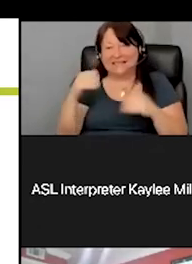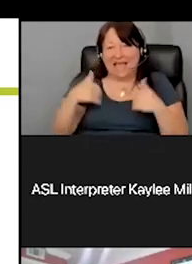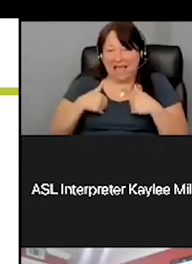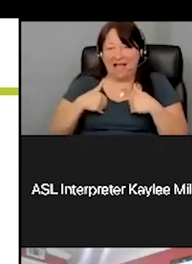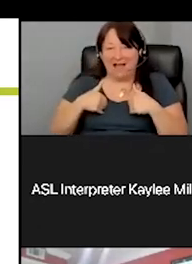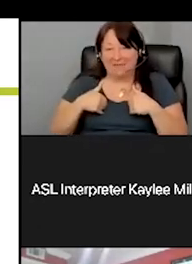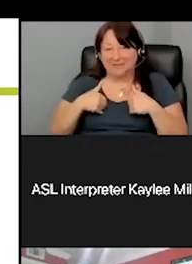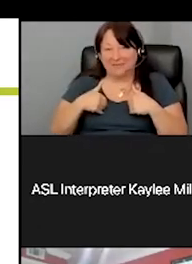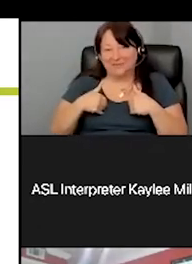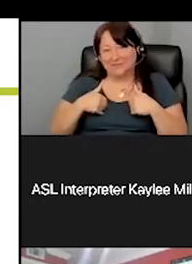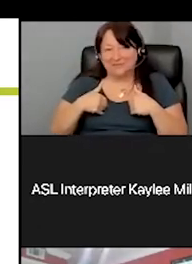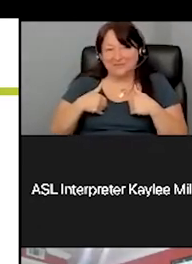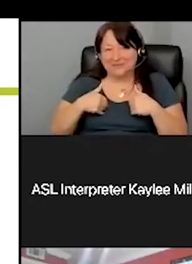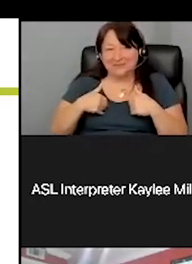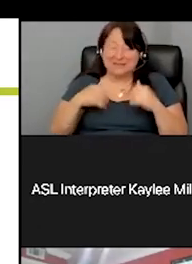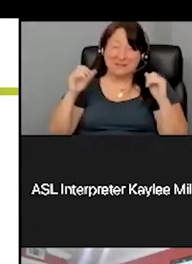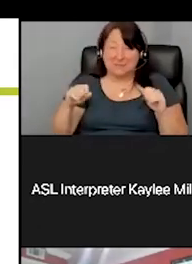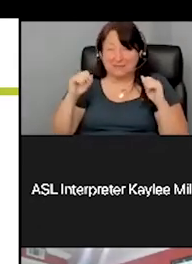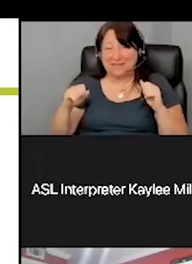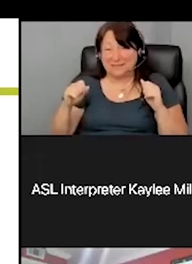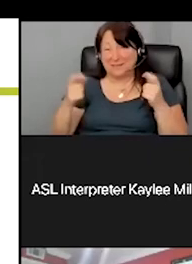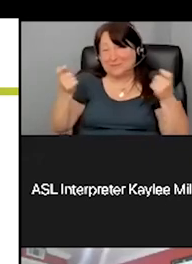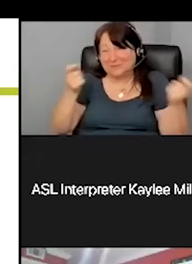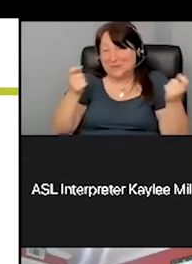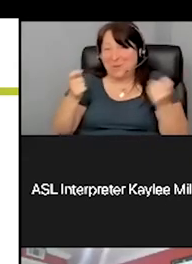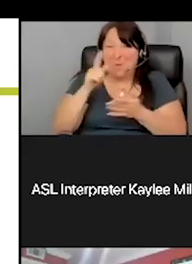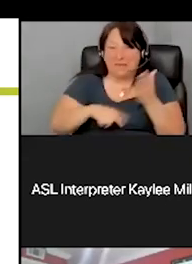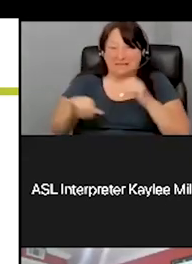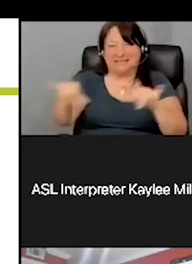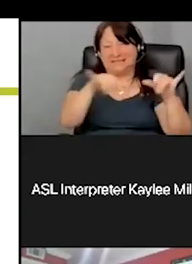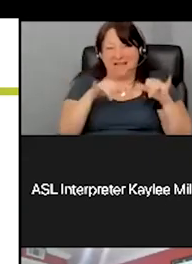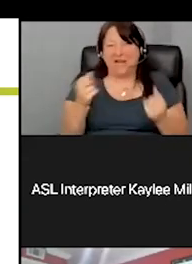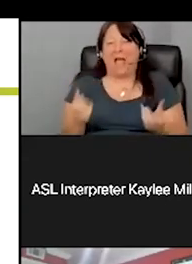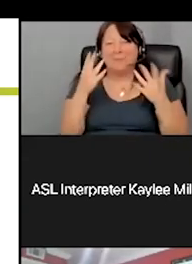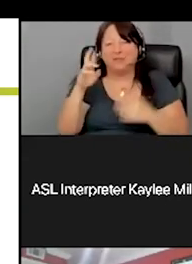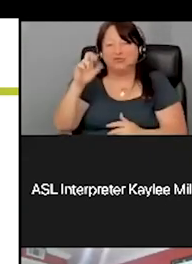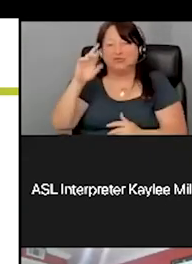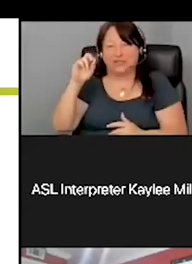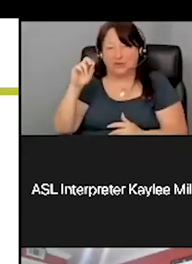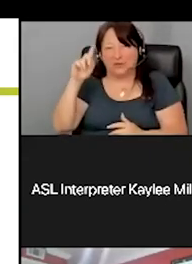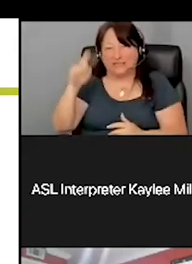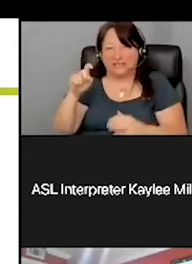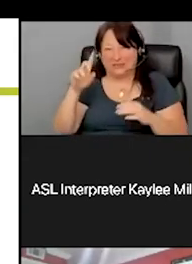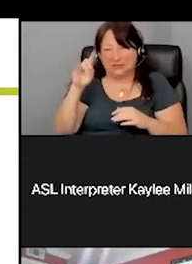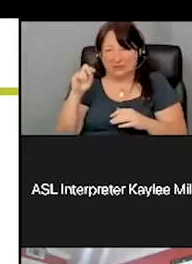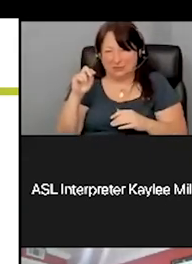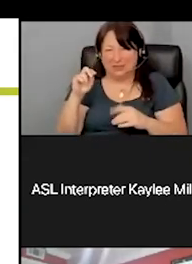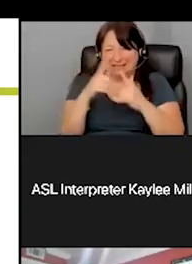did have the ability to dictate what that standard was, how much retrofit they needed to do, et cetera.